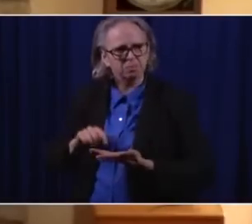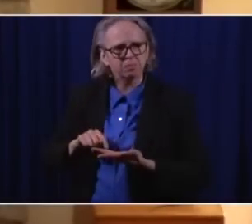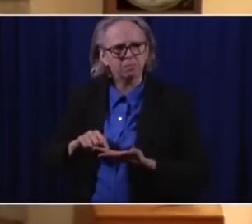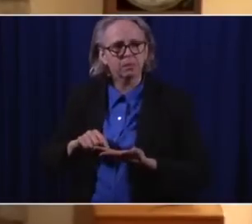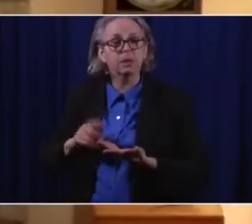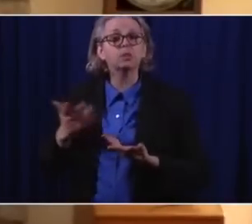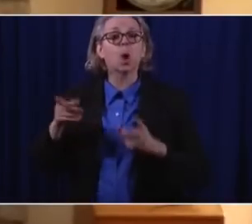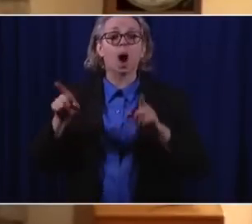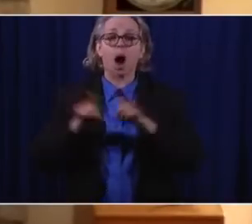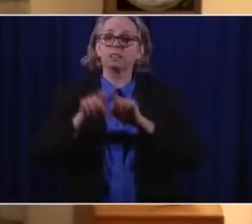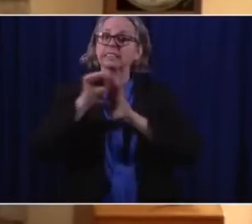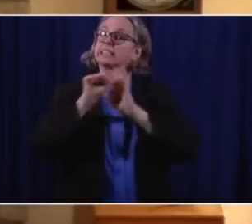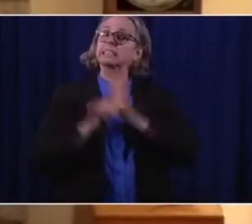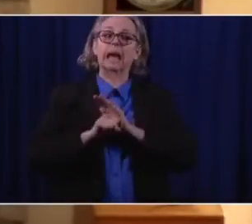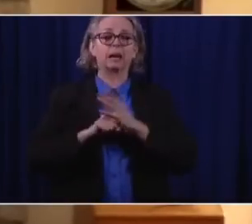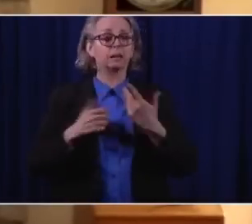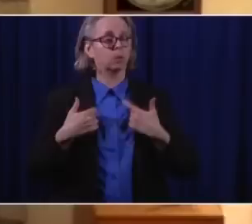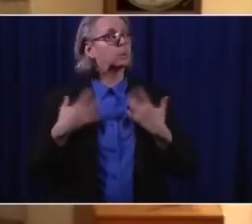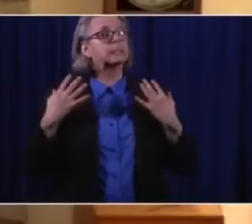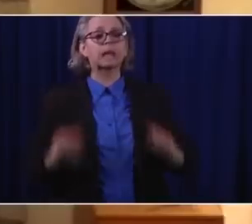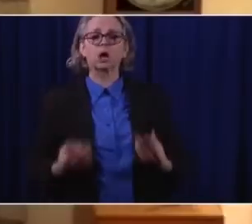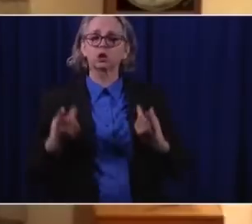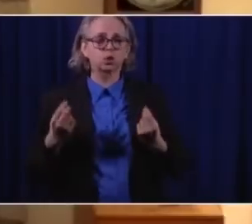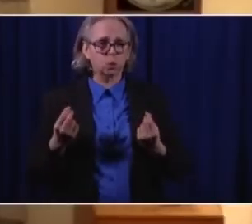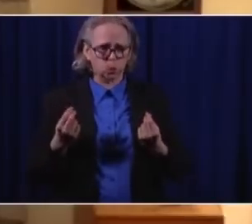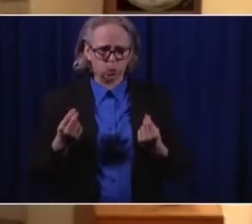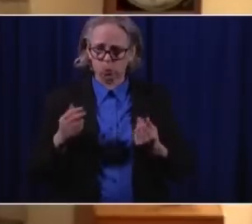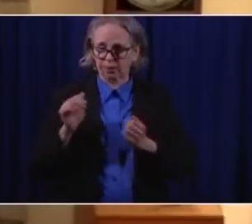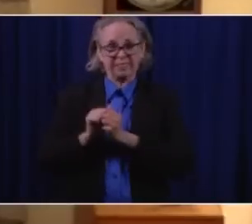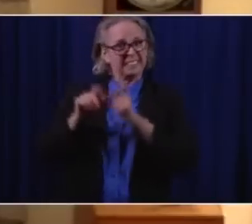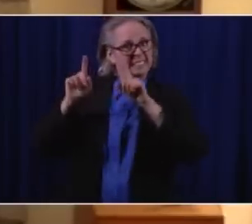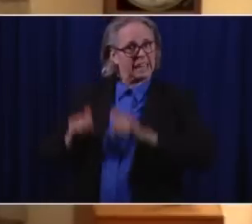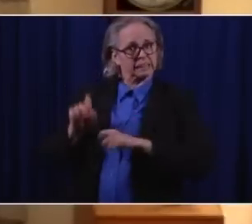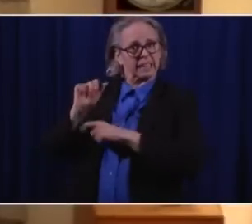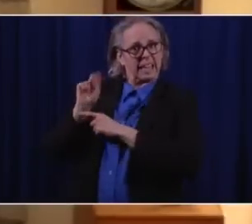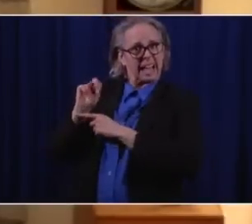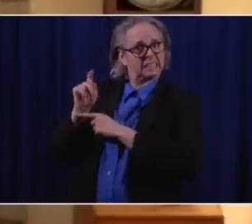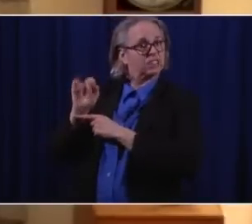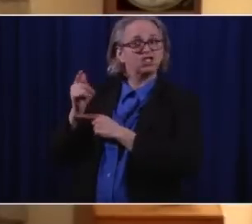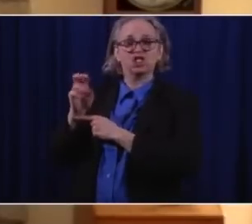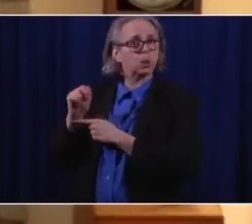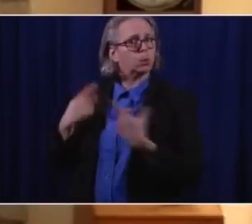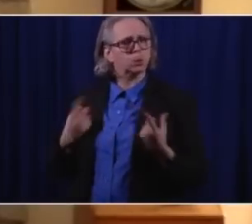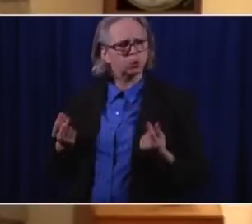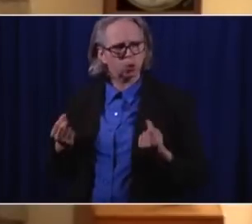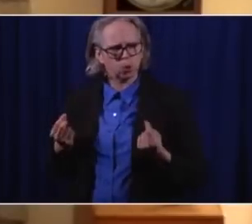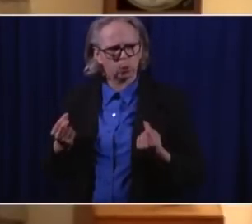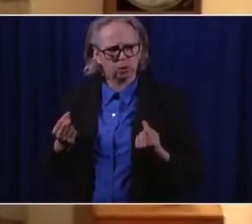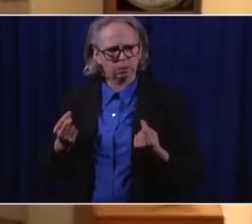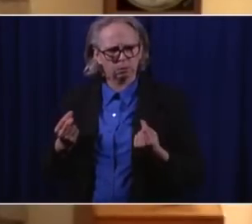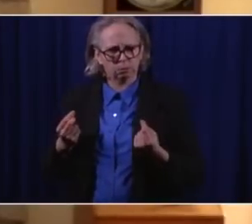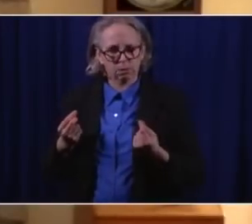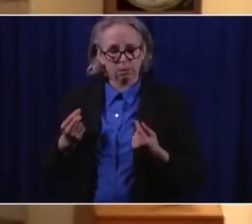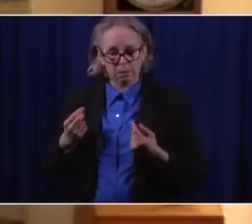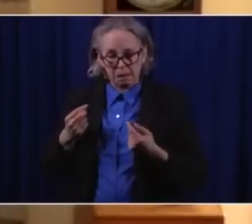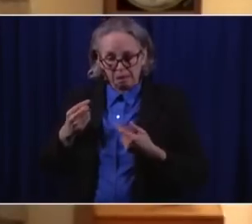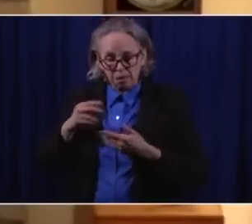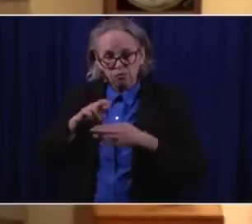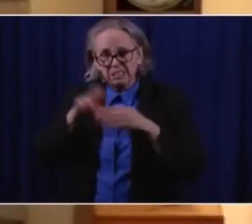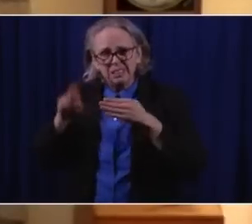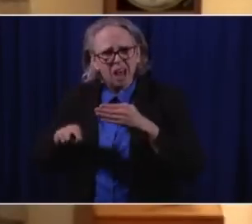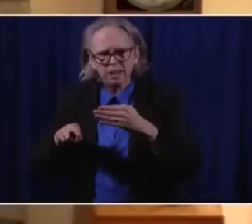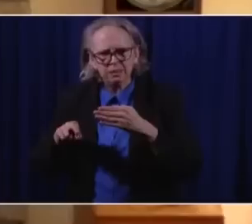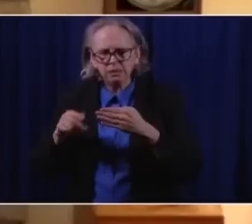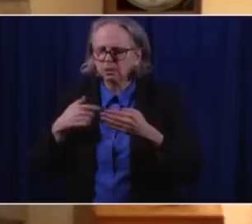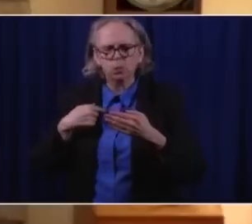double check these basically. And that means going back, making a phone call, going back to the health